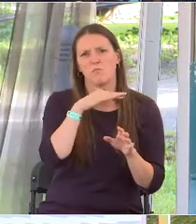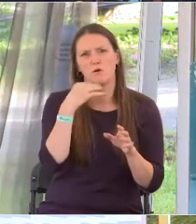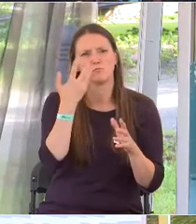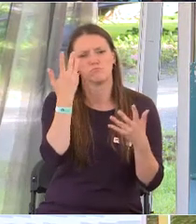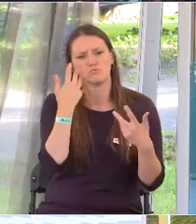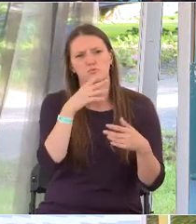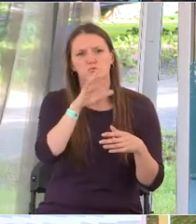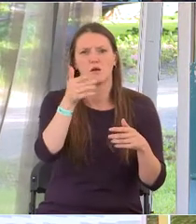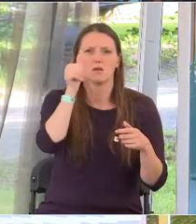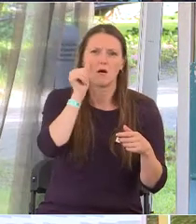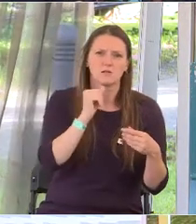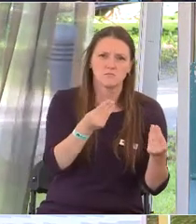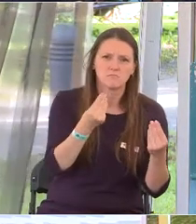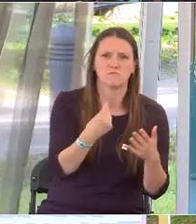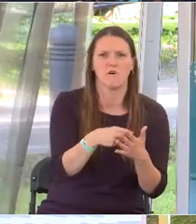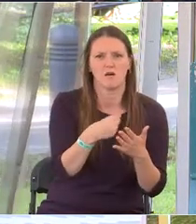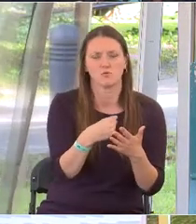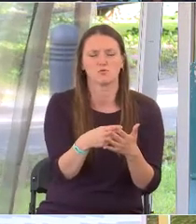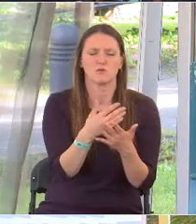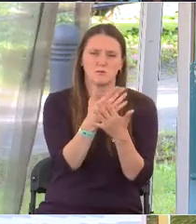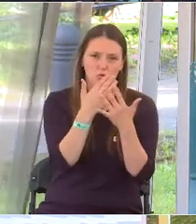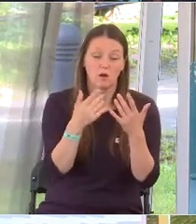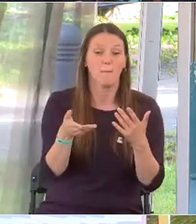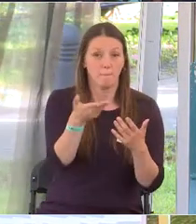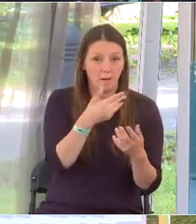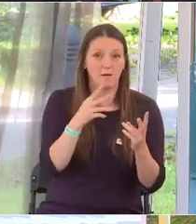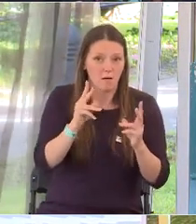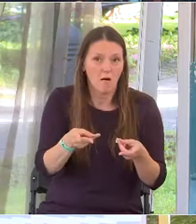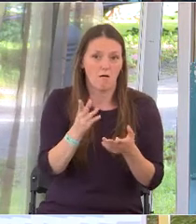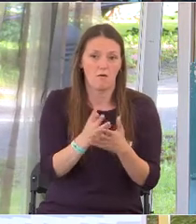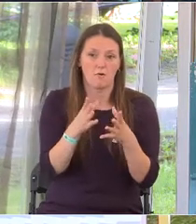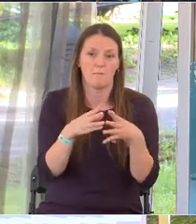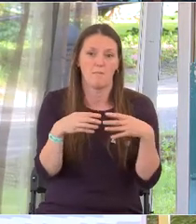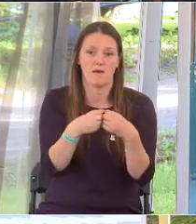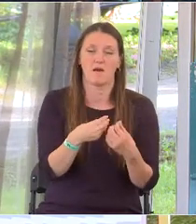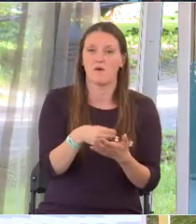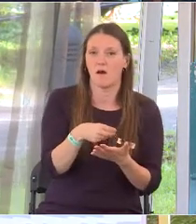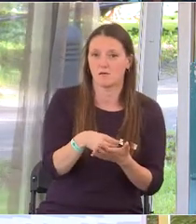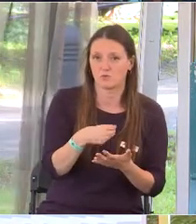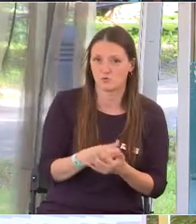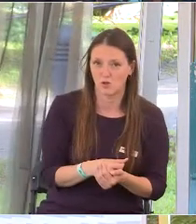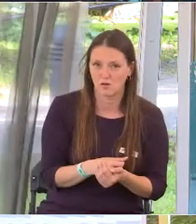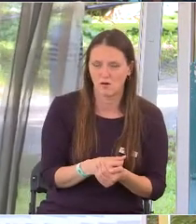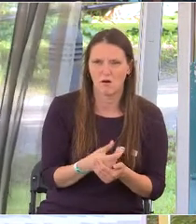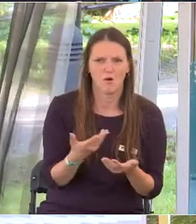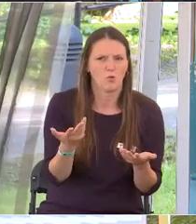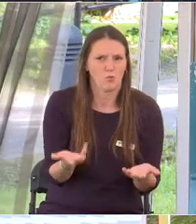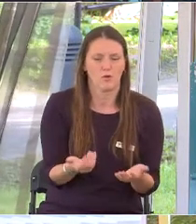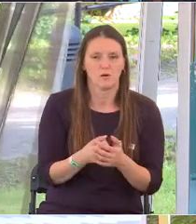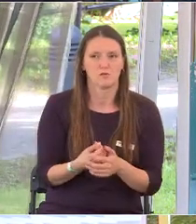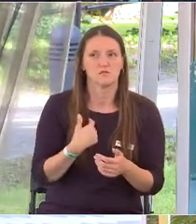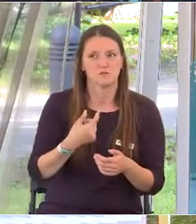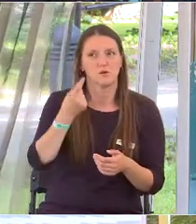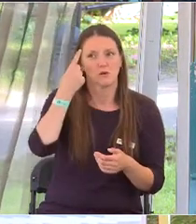forth. We still have a standard of violence. And we think that it's because of our past that is